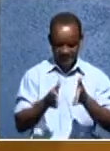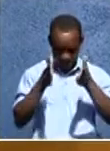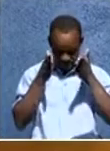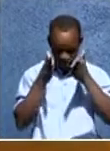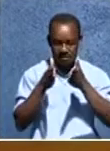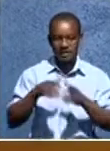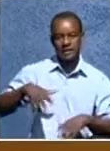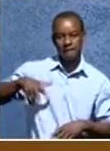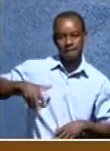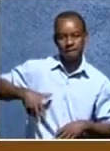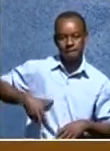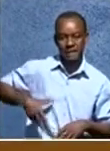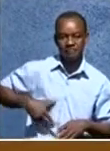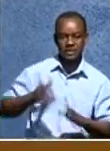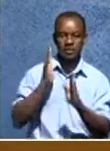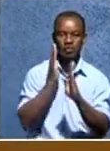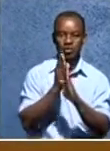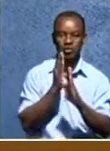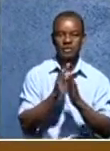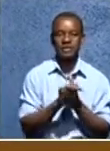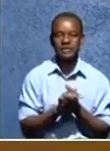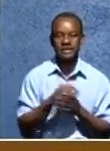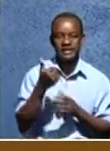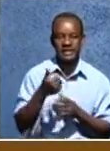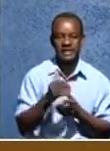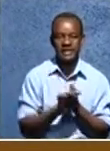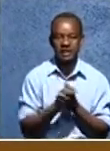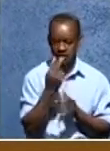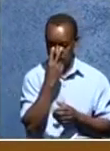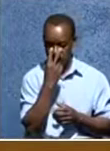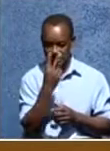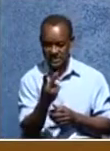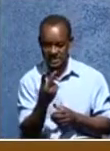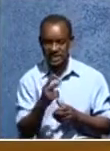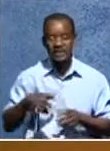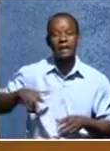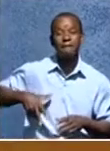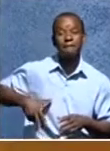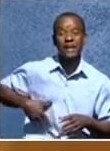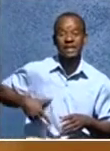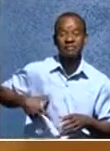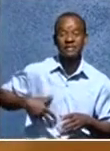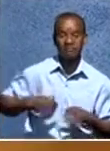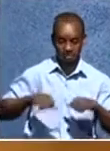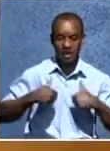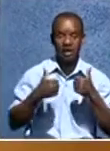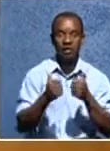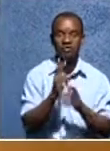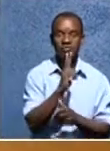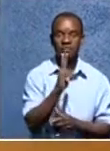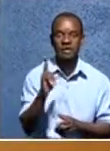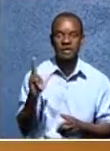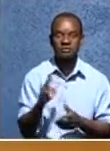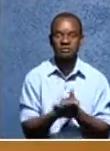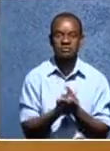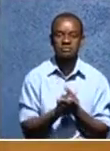And only then can we start focusing on the emotional benefit. And the emotional benefit really needs to be driven by the fact that